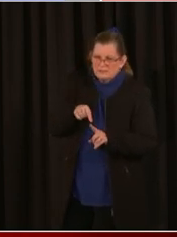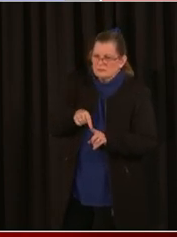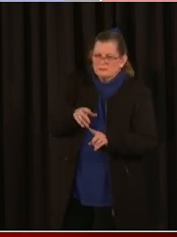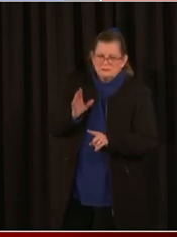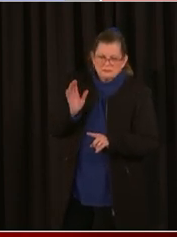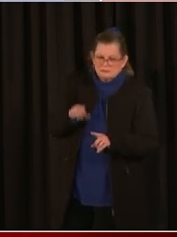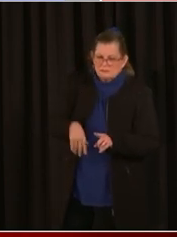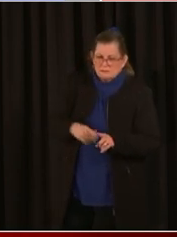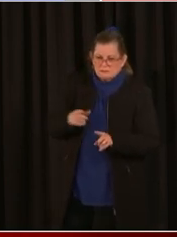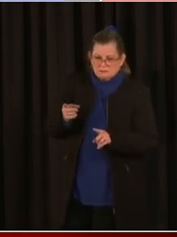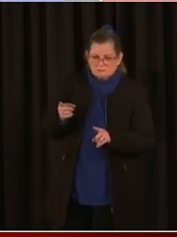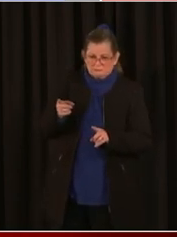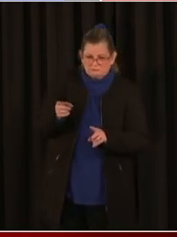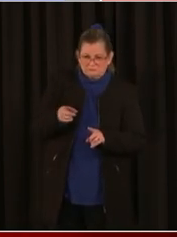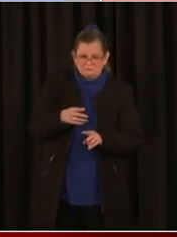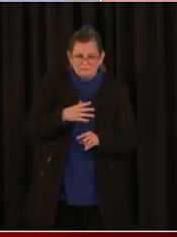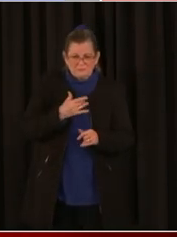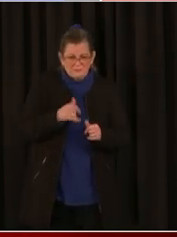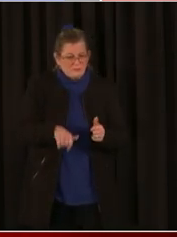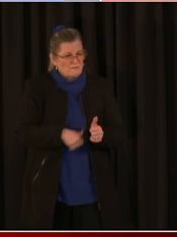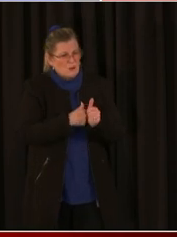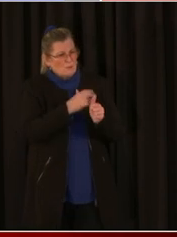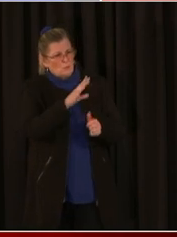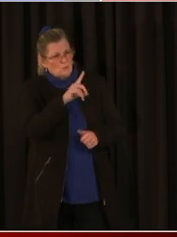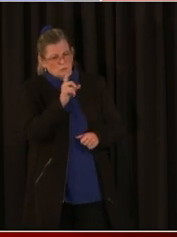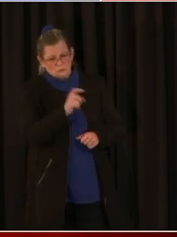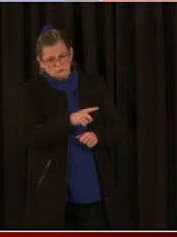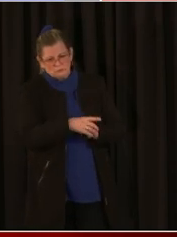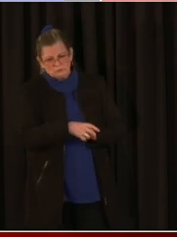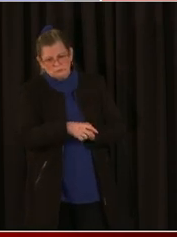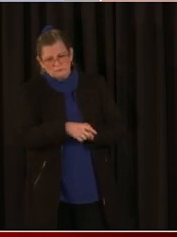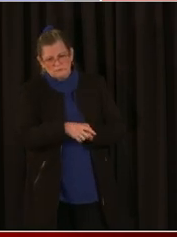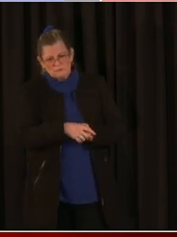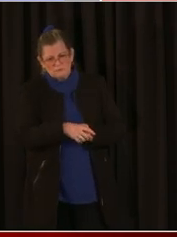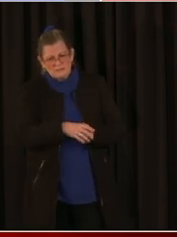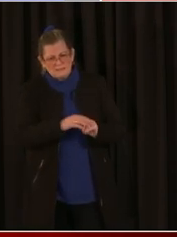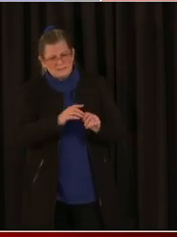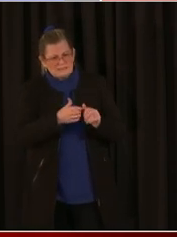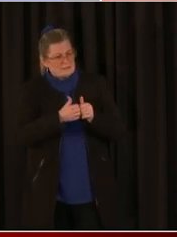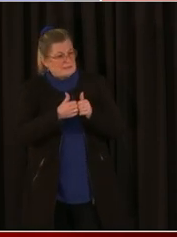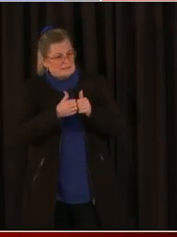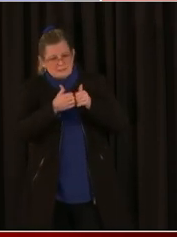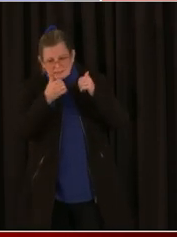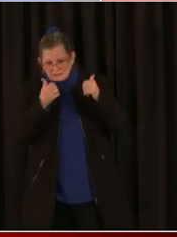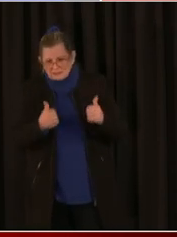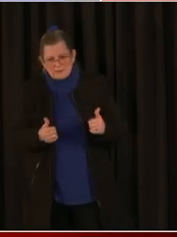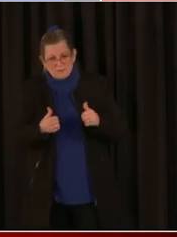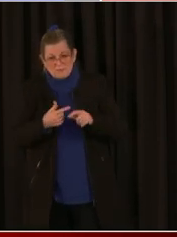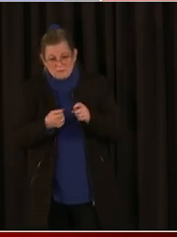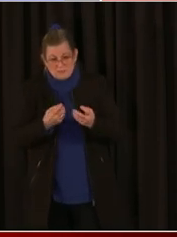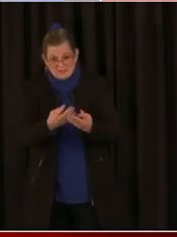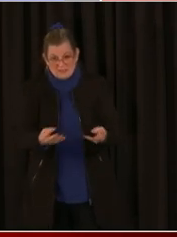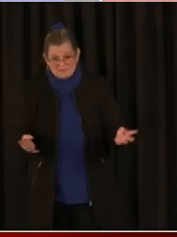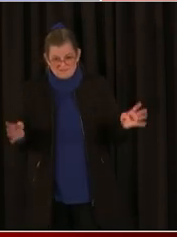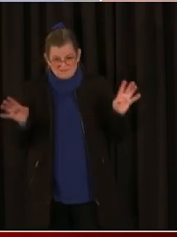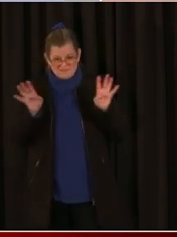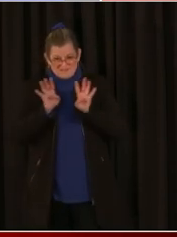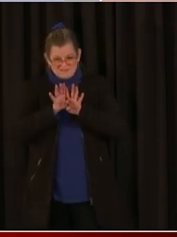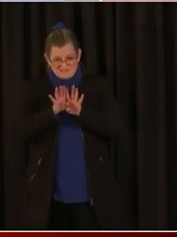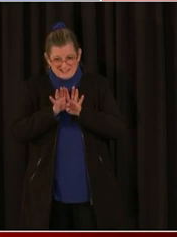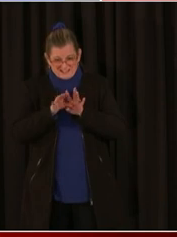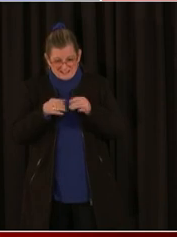then can I just ask on a large issue, other than you just not being able to deliver these bills, the fencing that